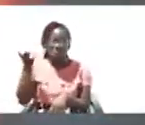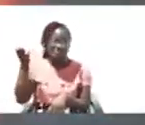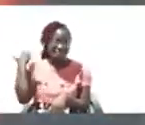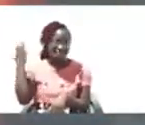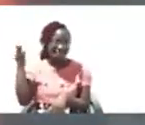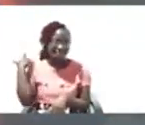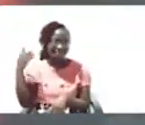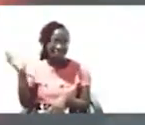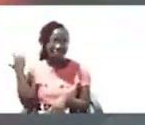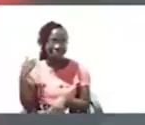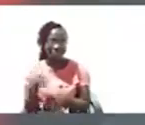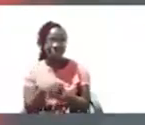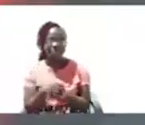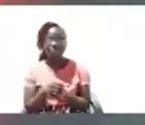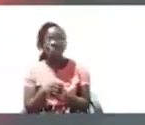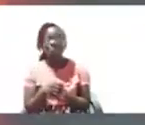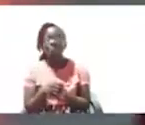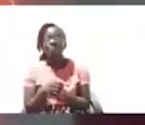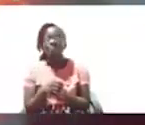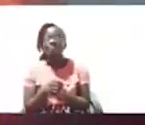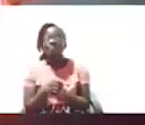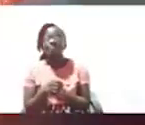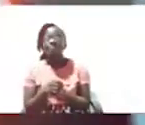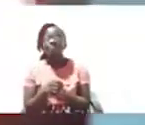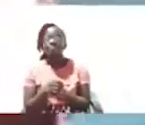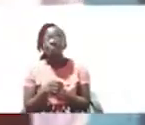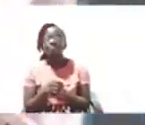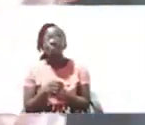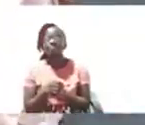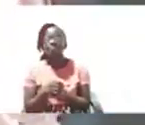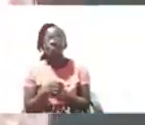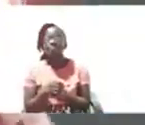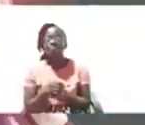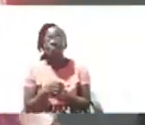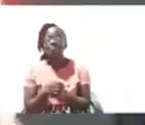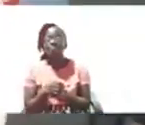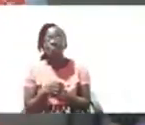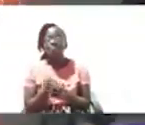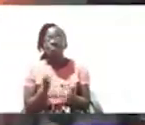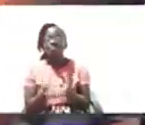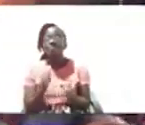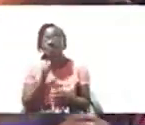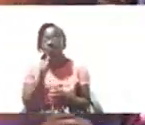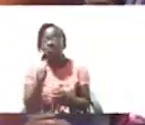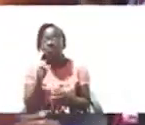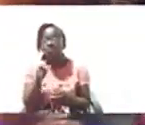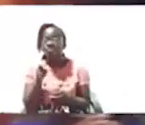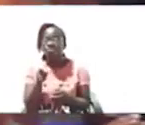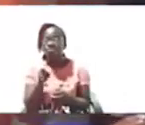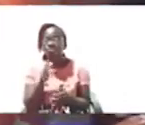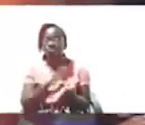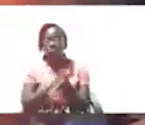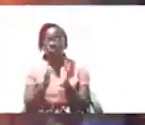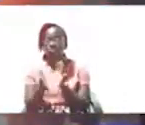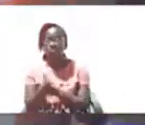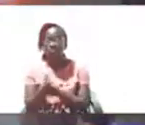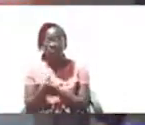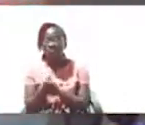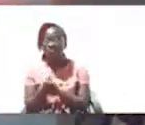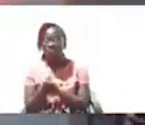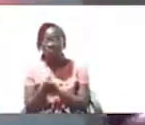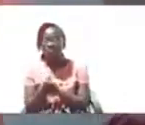It's better for you to go and find a place to rest. Otherwise, you'll be a ghost hovering around.